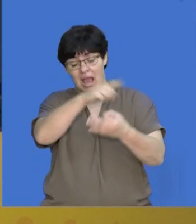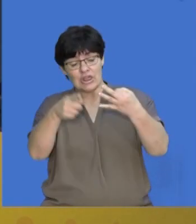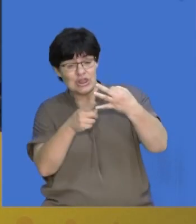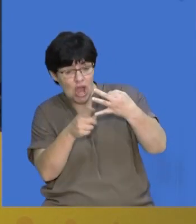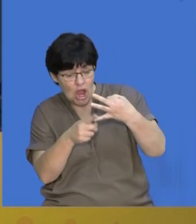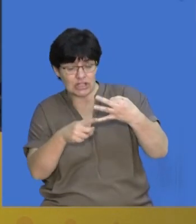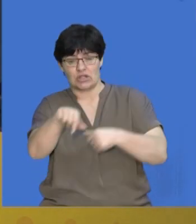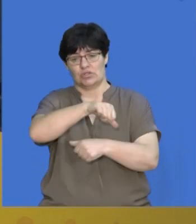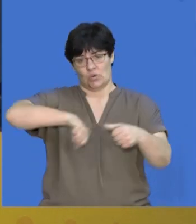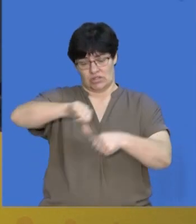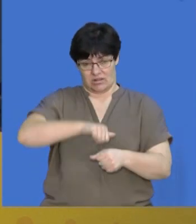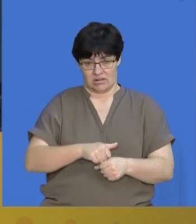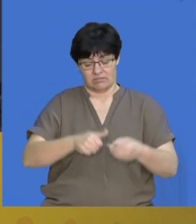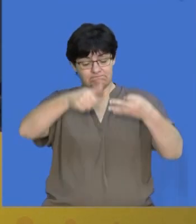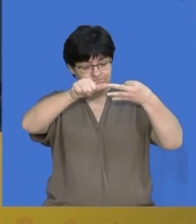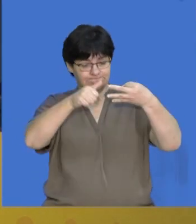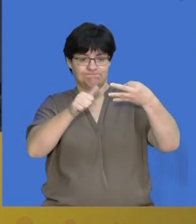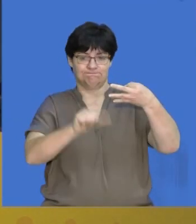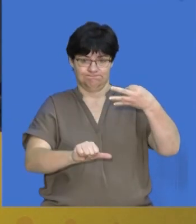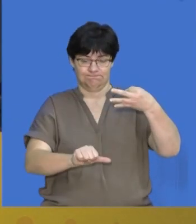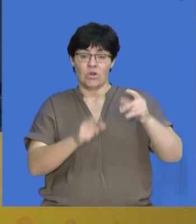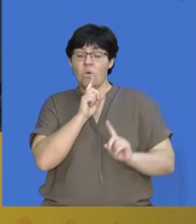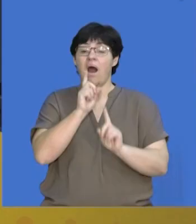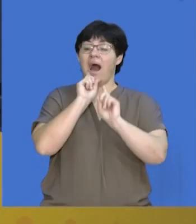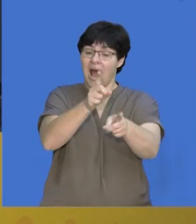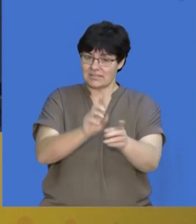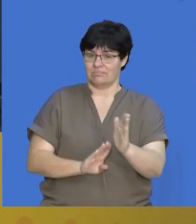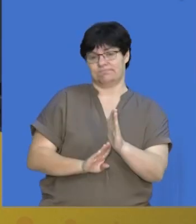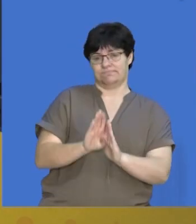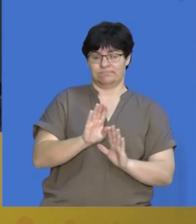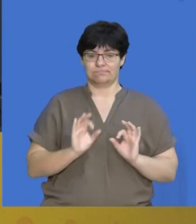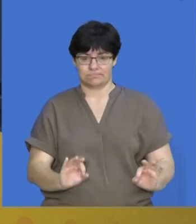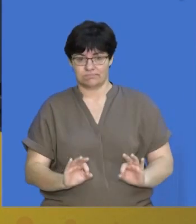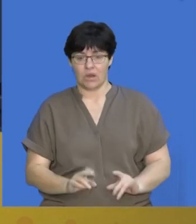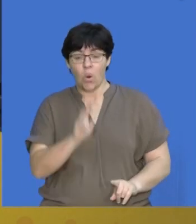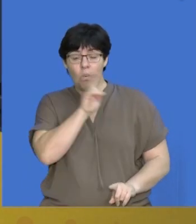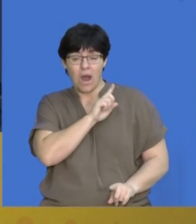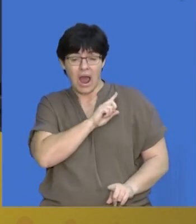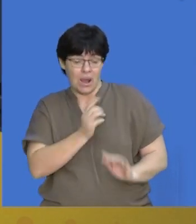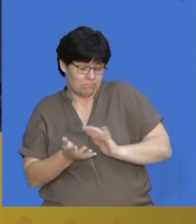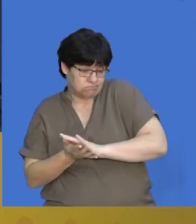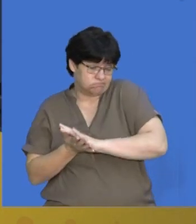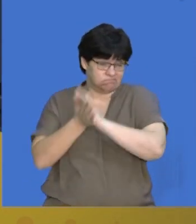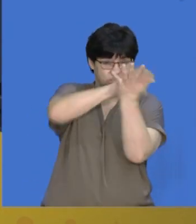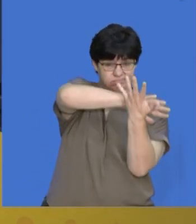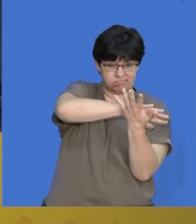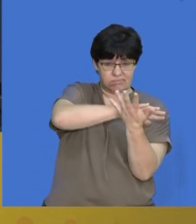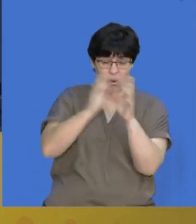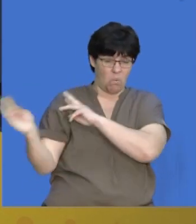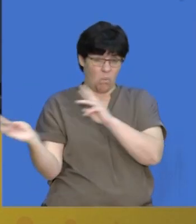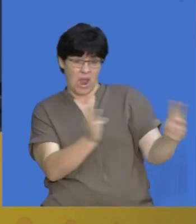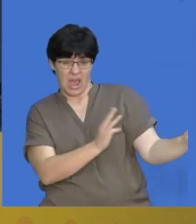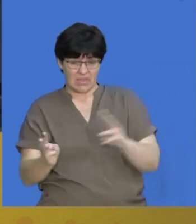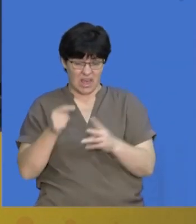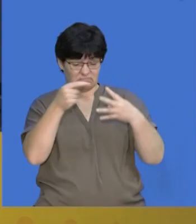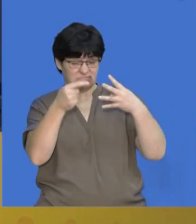social. This would help enhance your answer because when you're looking at the devastating effects of these weather conditions,